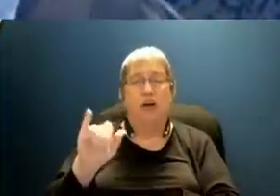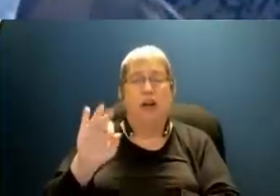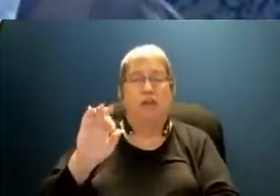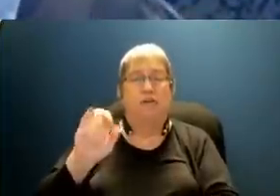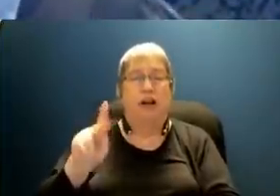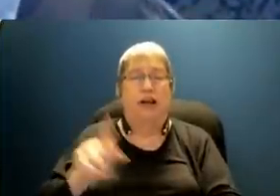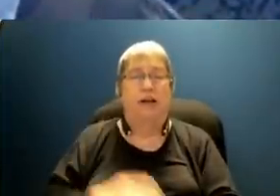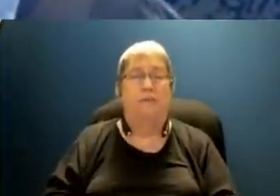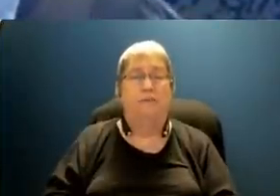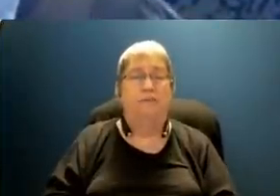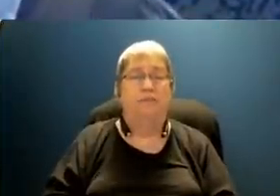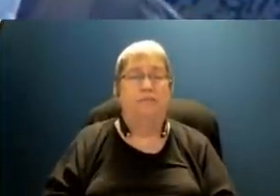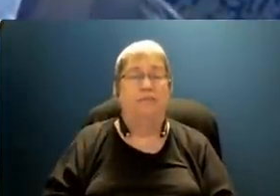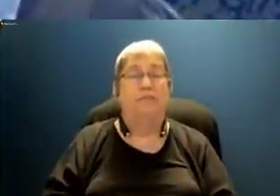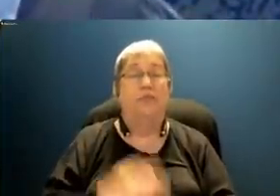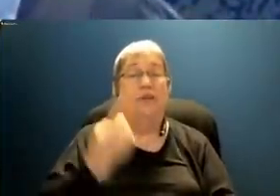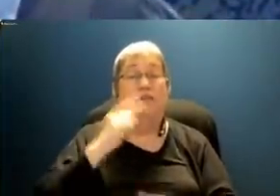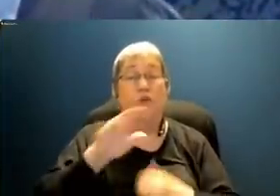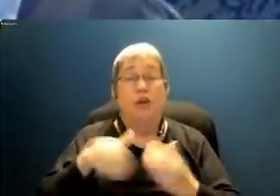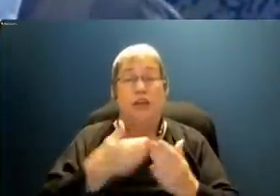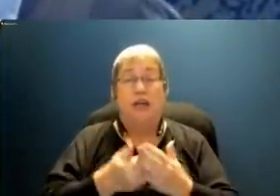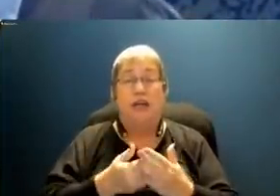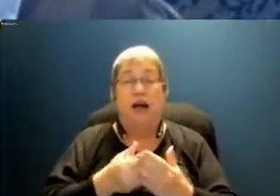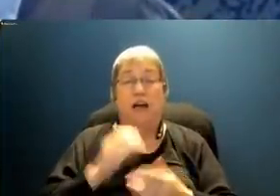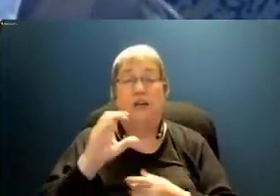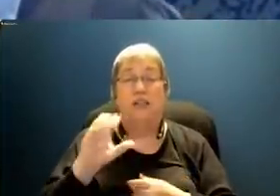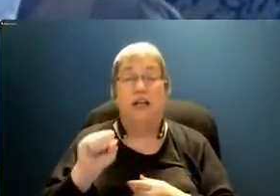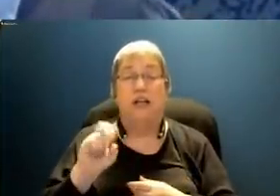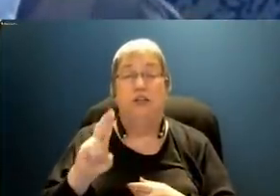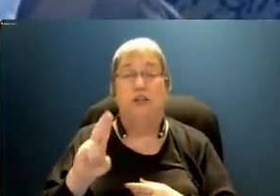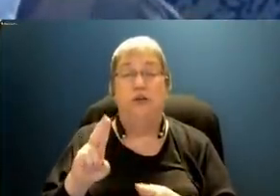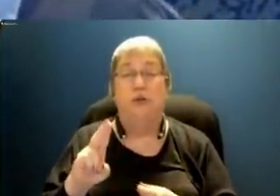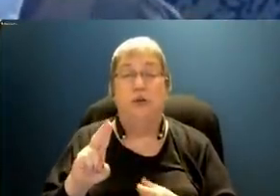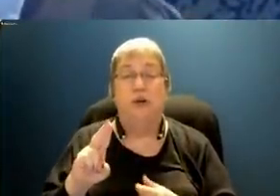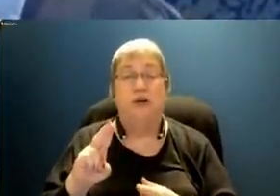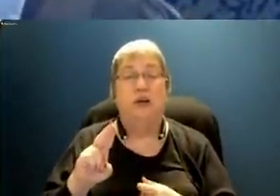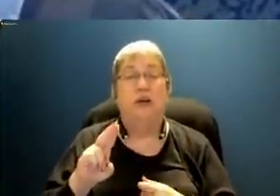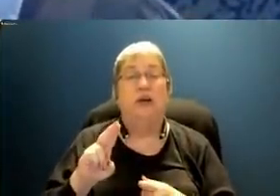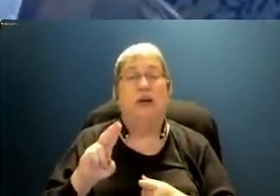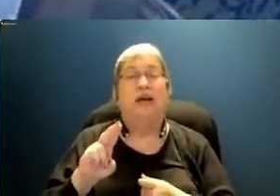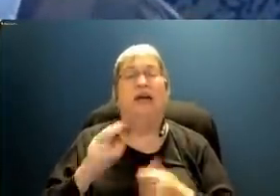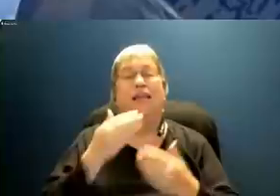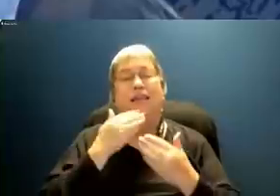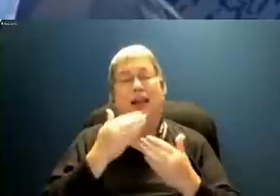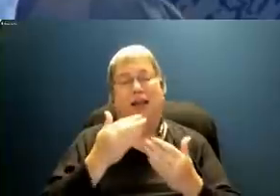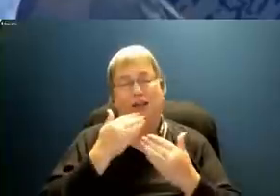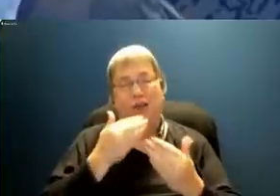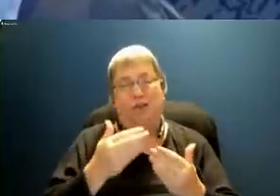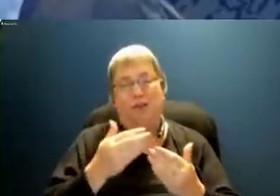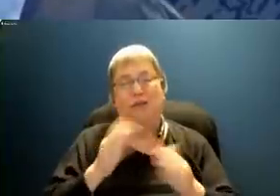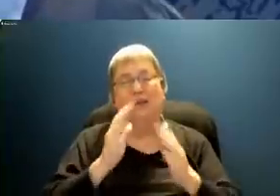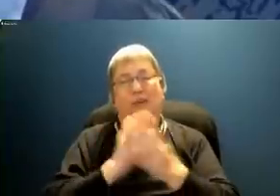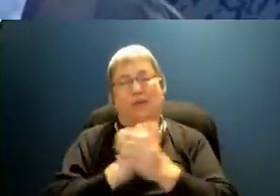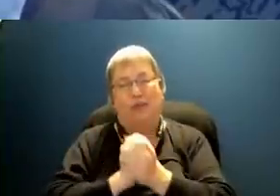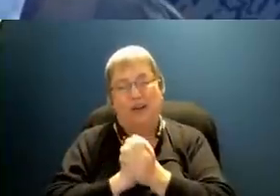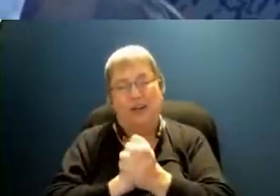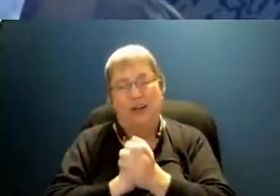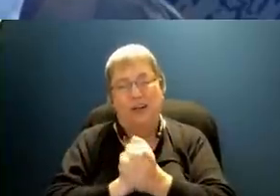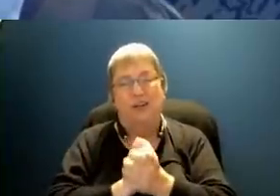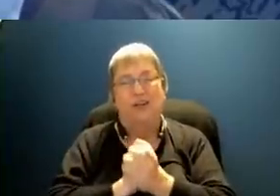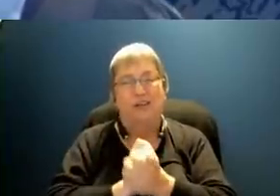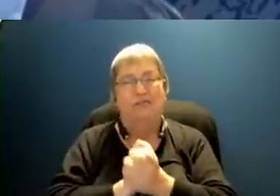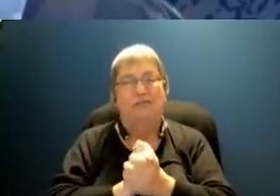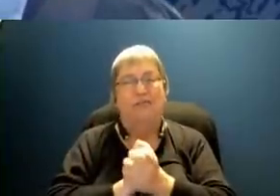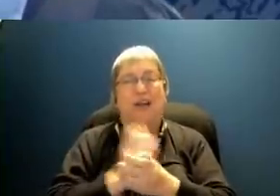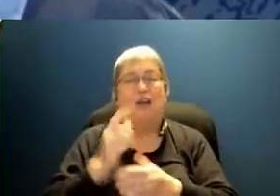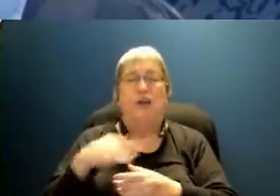On behalf of the entire Colorado State University system, congratulations, graduates. You've accomplished something truly